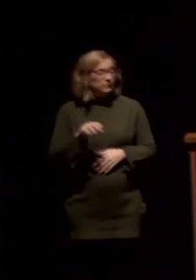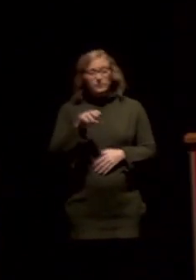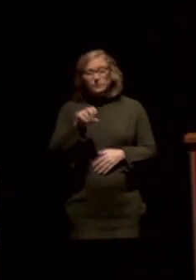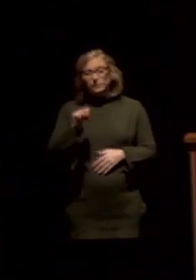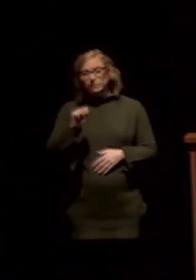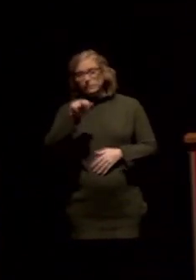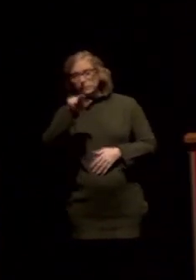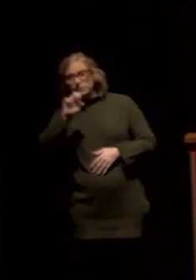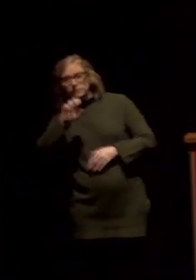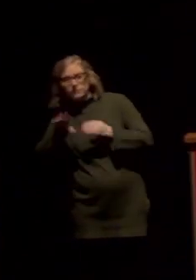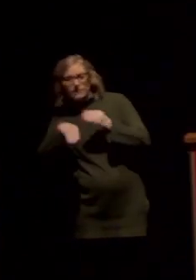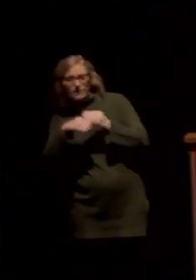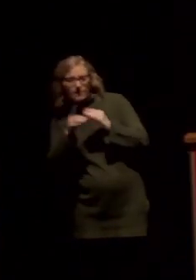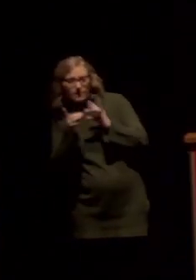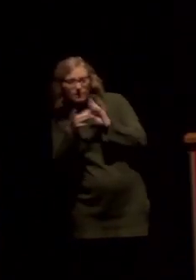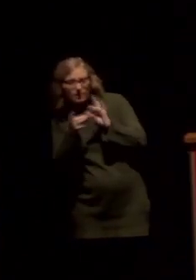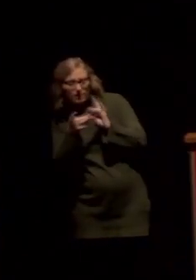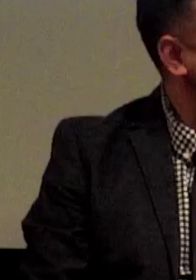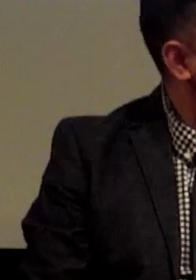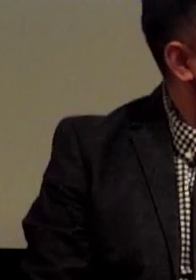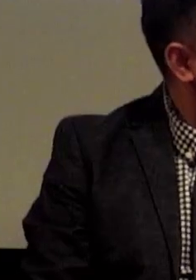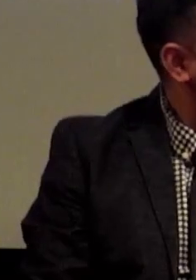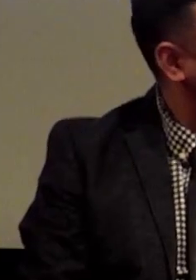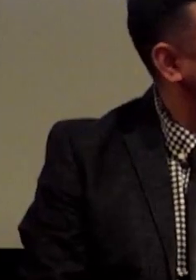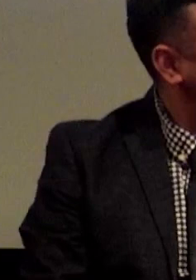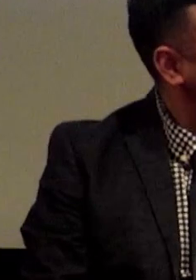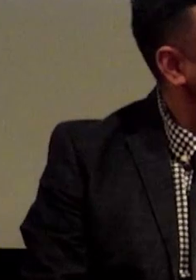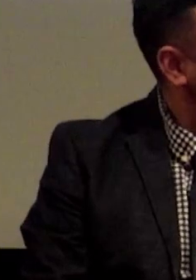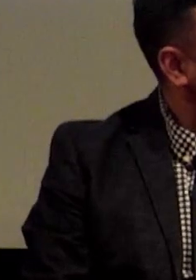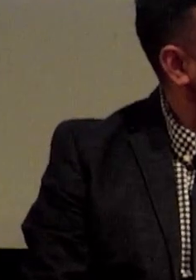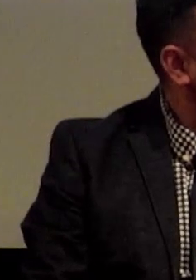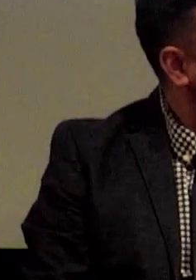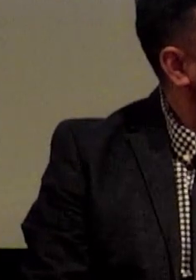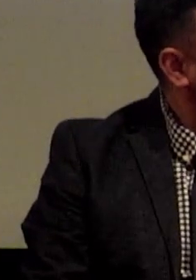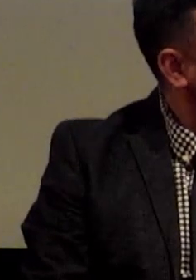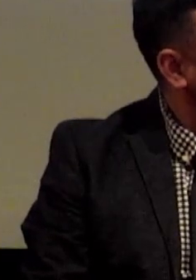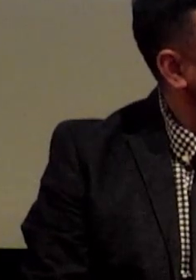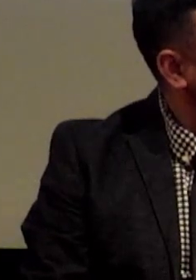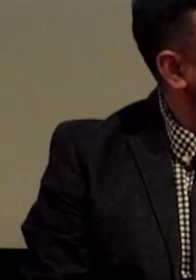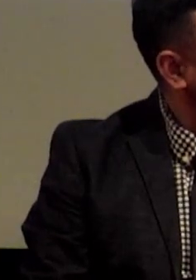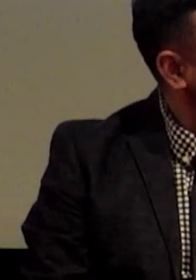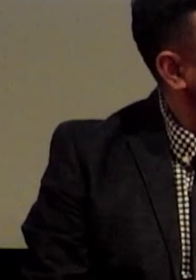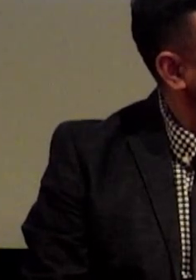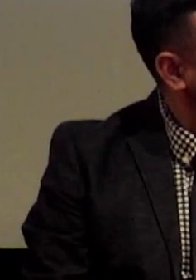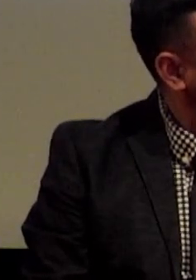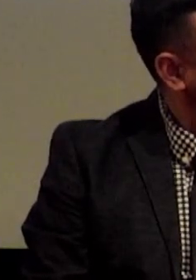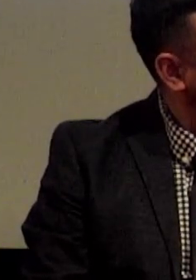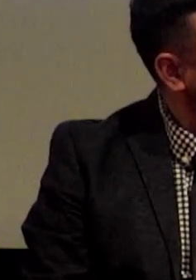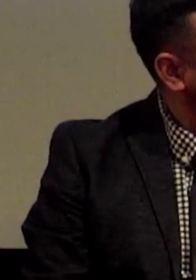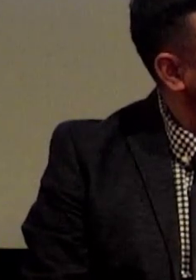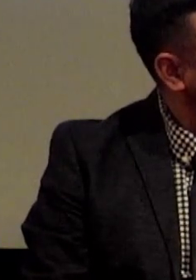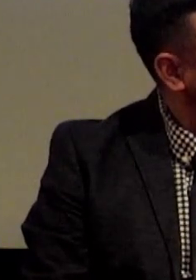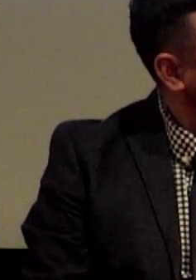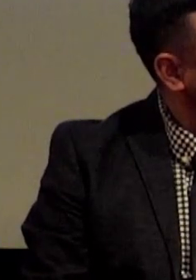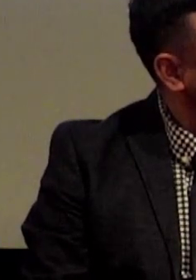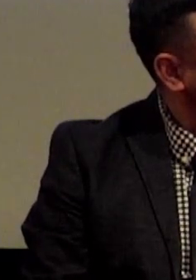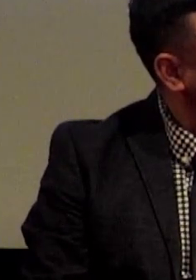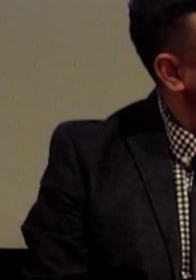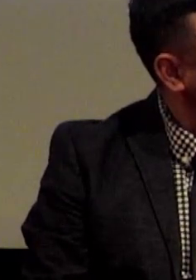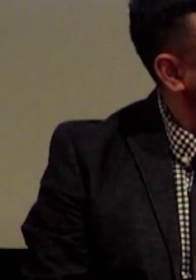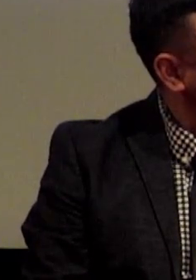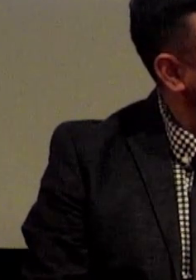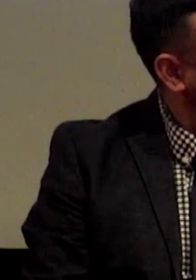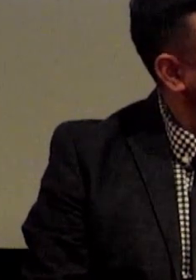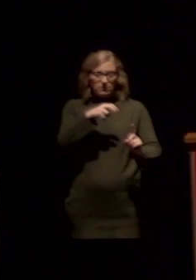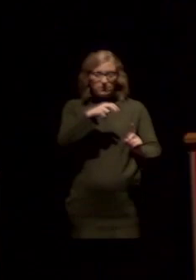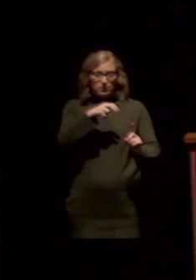I just want to add one thing, and that is that in 2007, we actually moved most of mental health services to Medicaid and Minnesota Care so you could